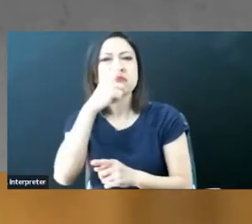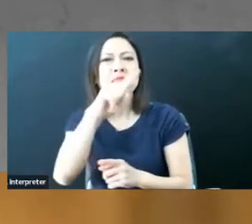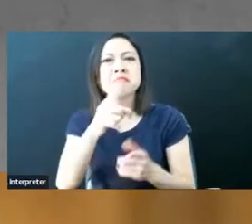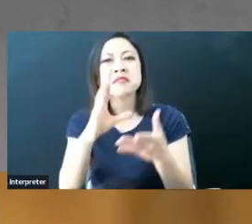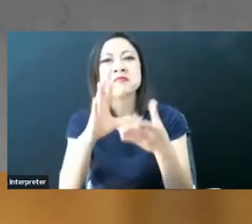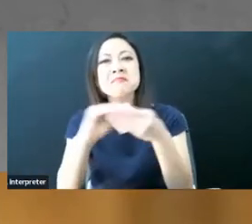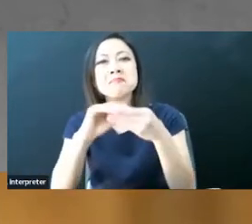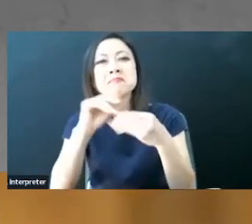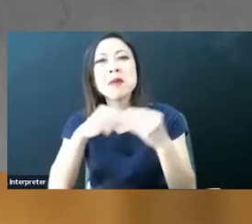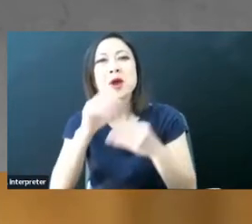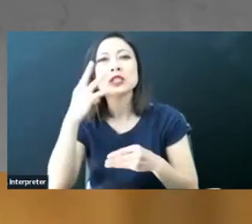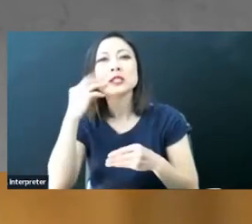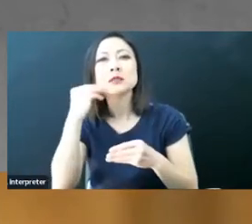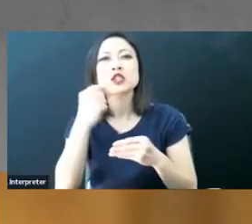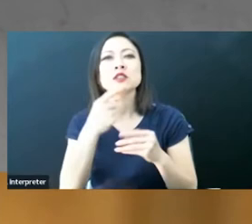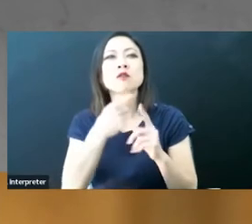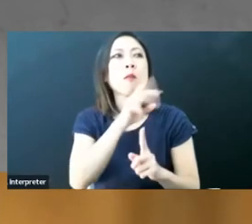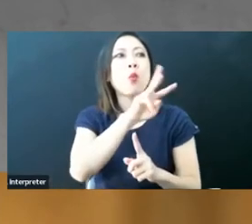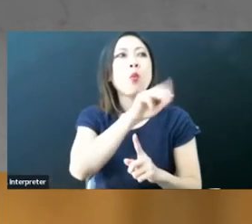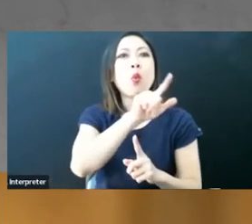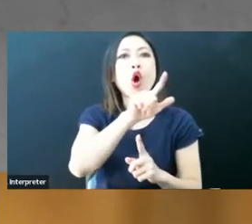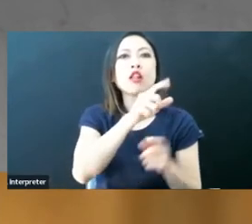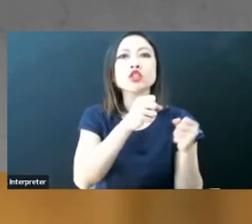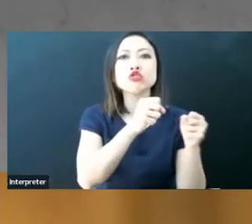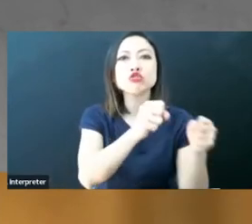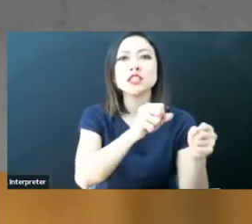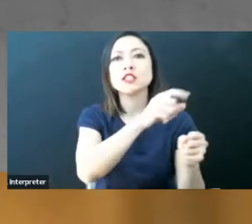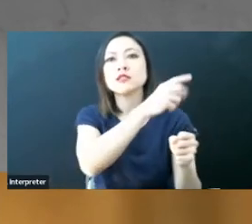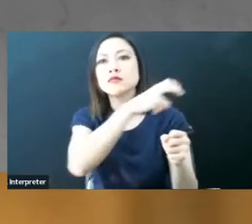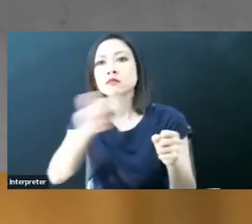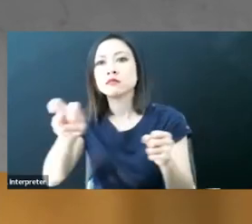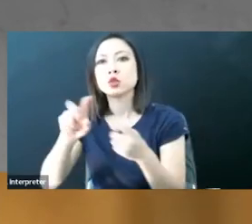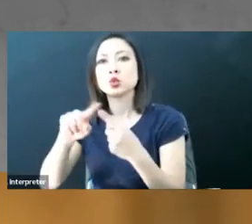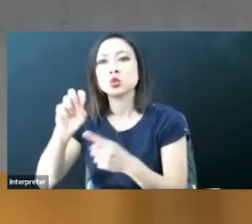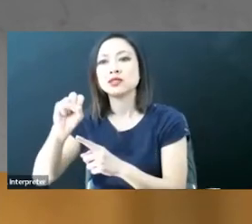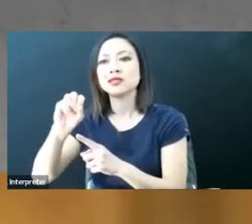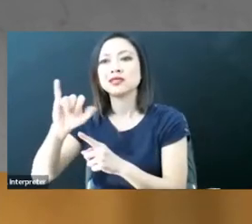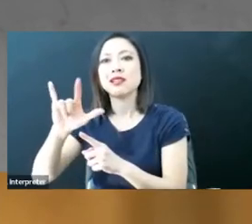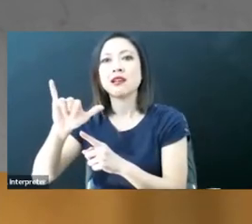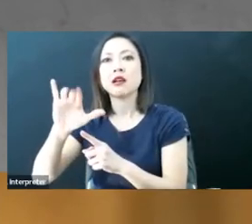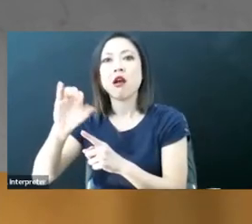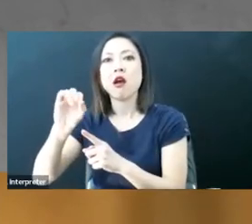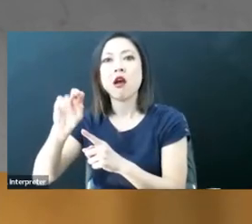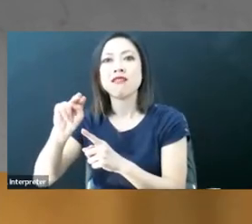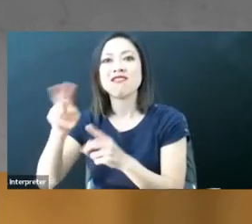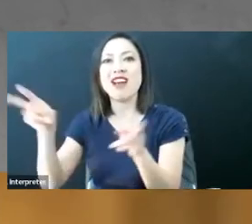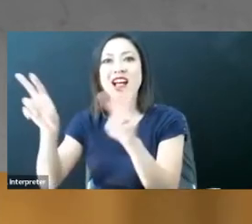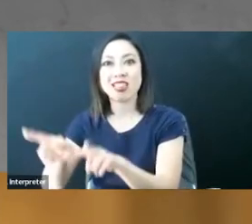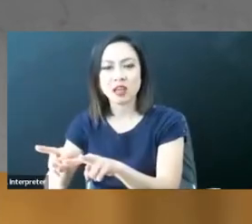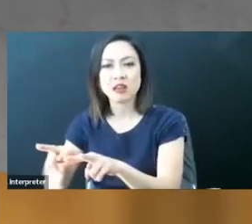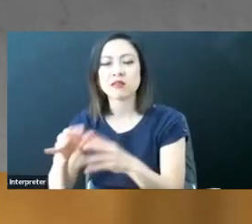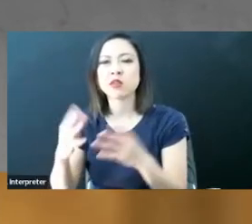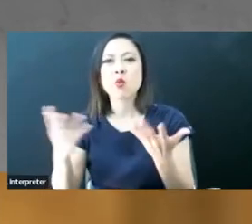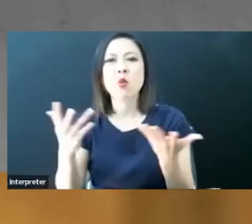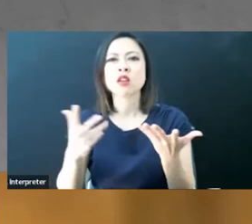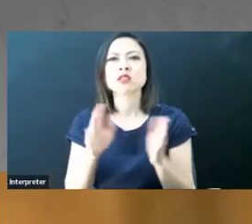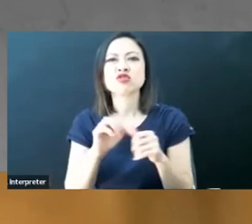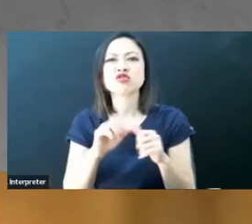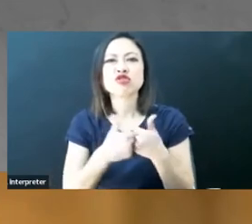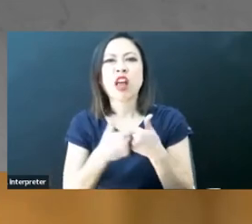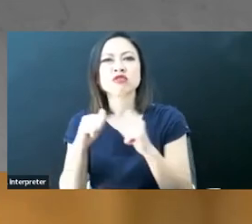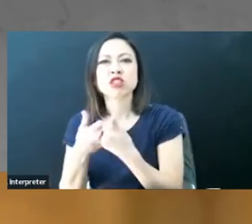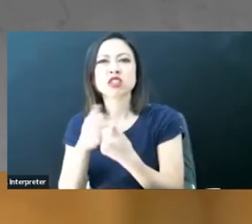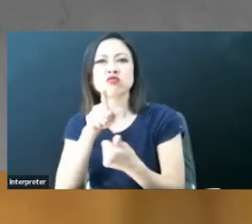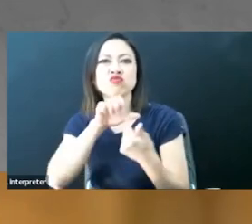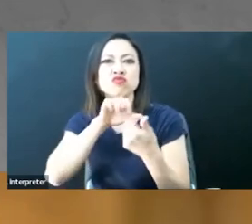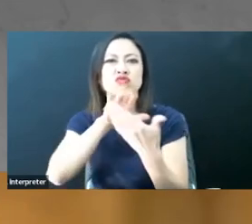Valley and the challenges of cost cutting, or I'd say